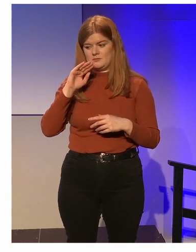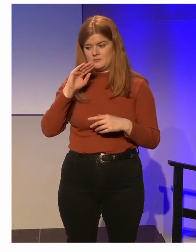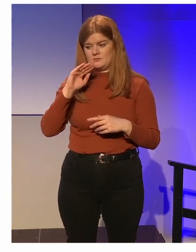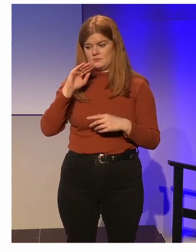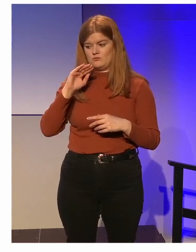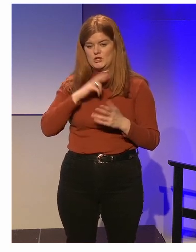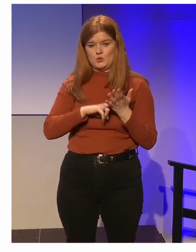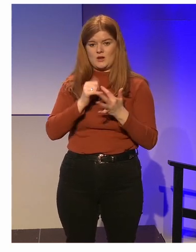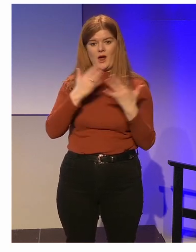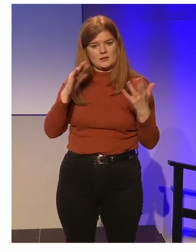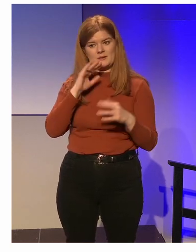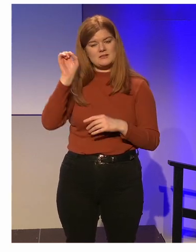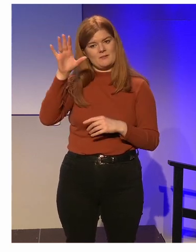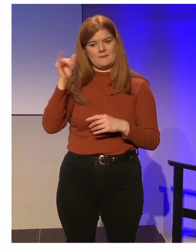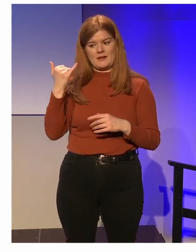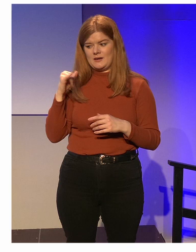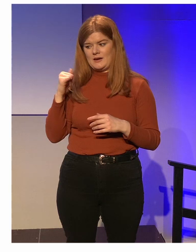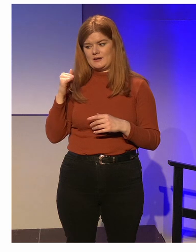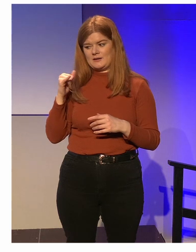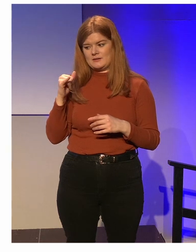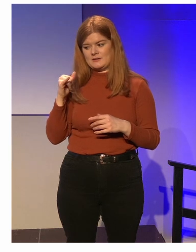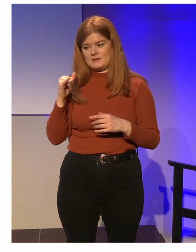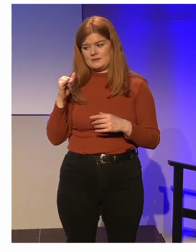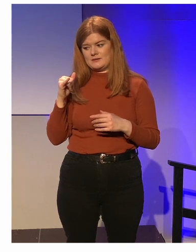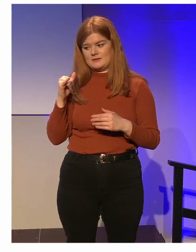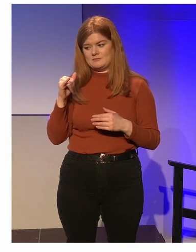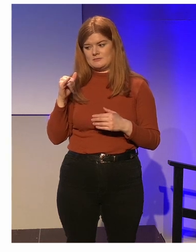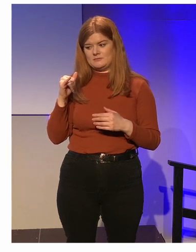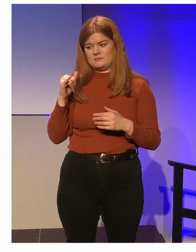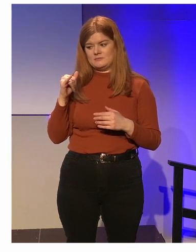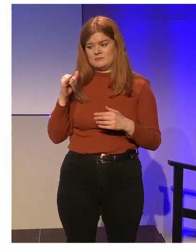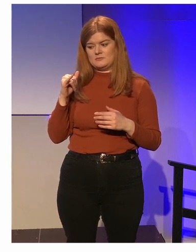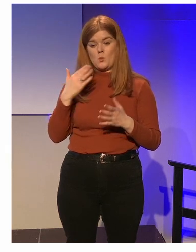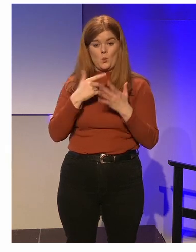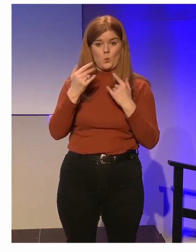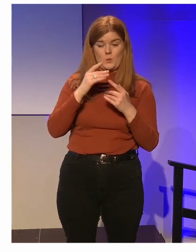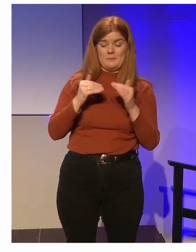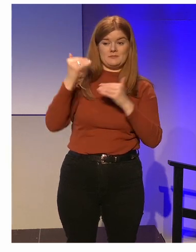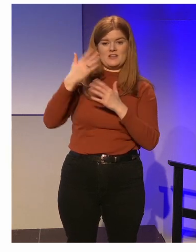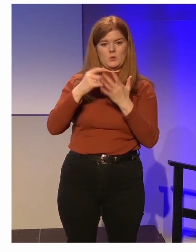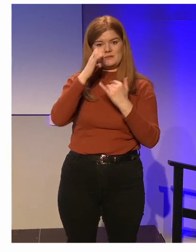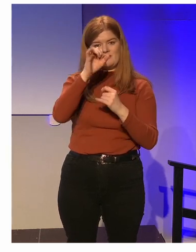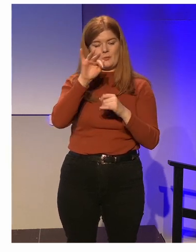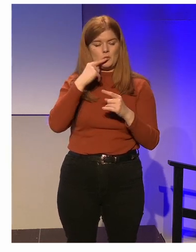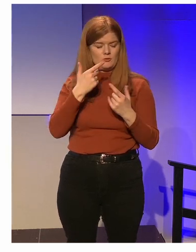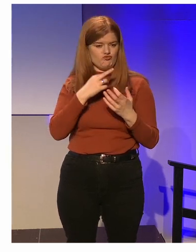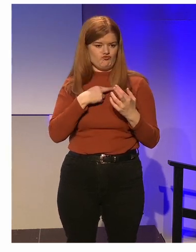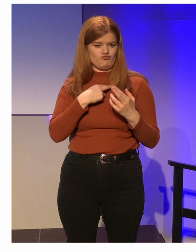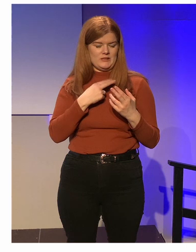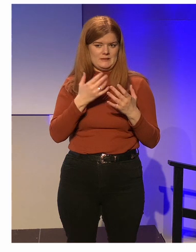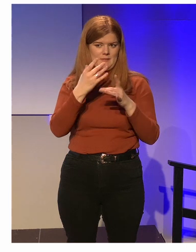to utilize, was that kind of expanded level that's almost past like what's expected of you. But again, it really helps